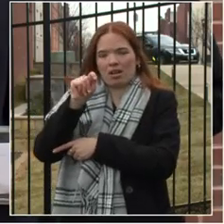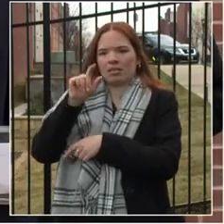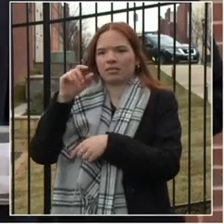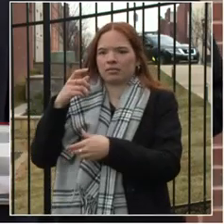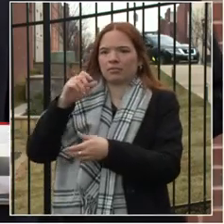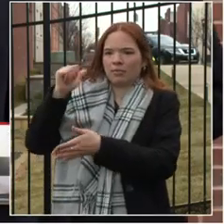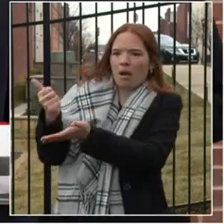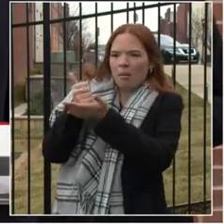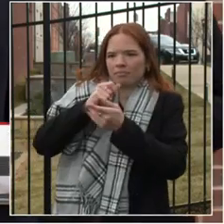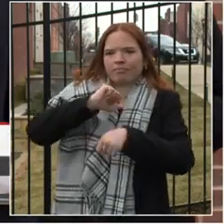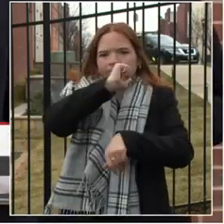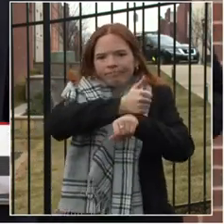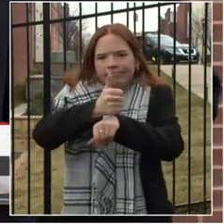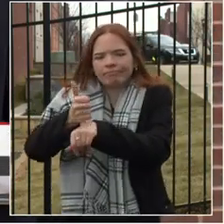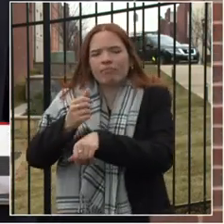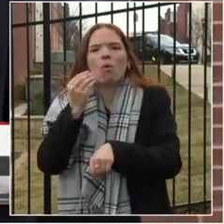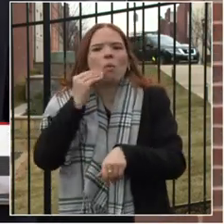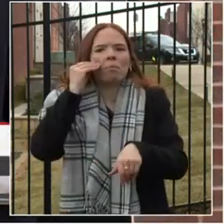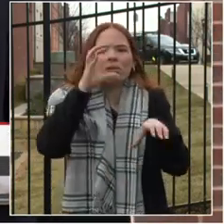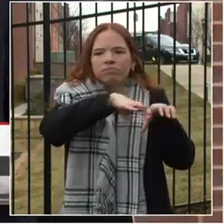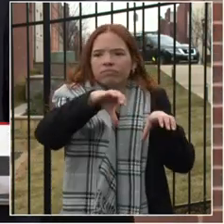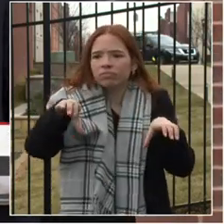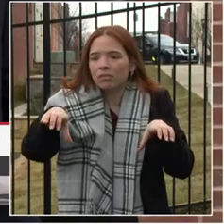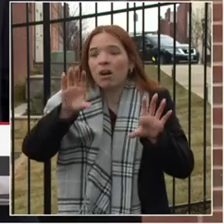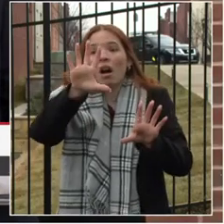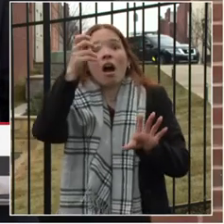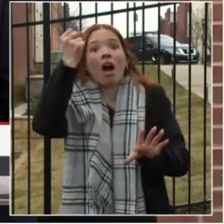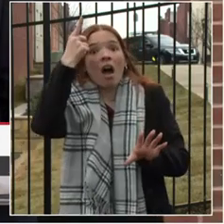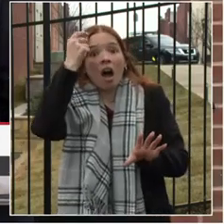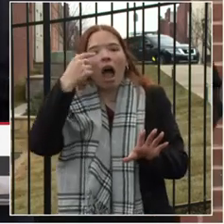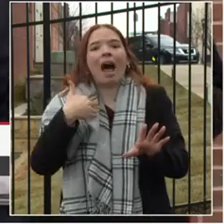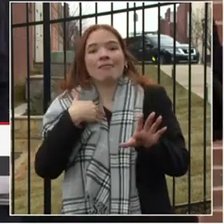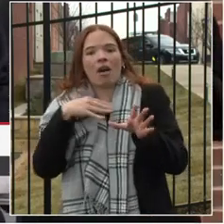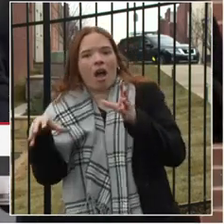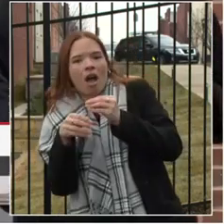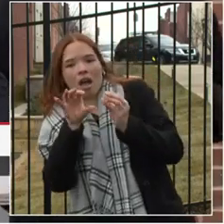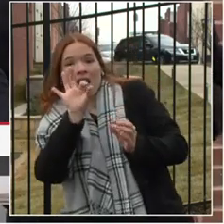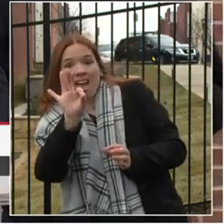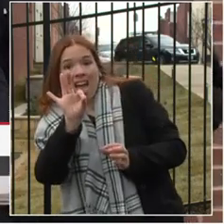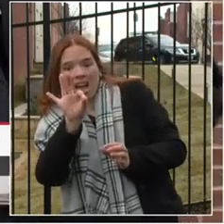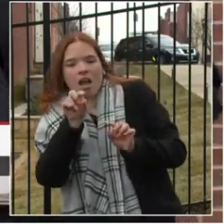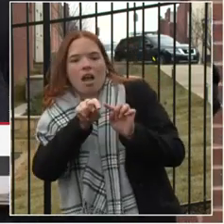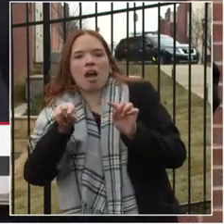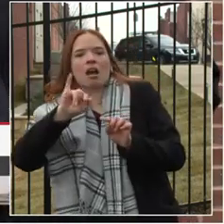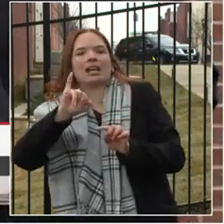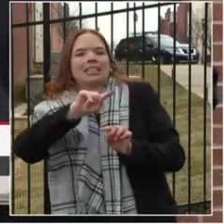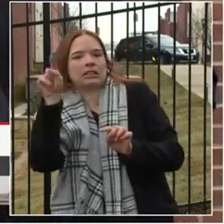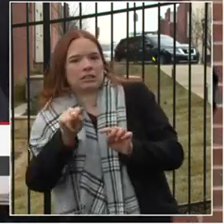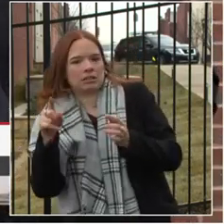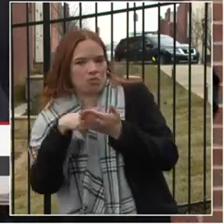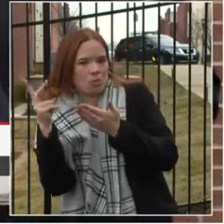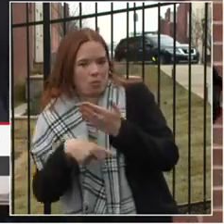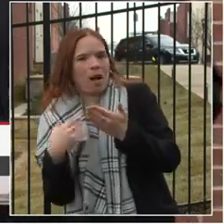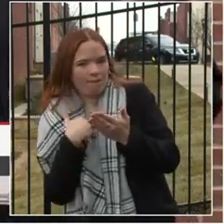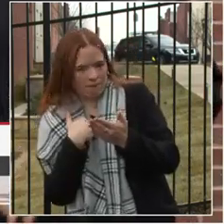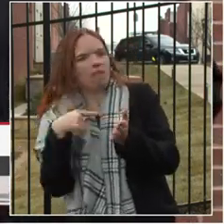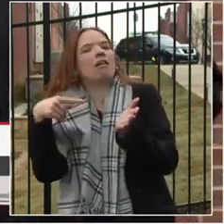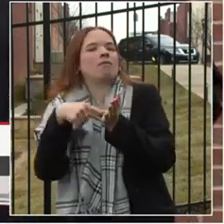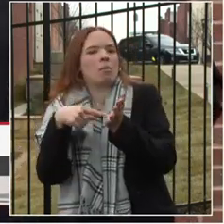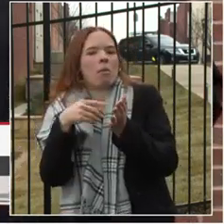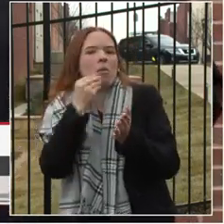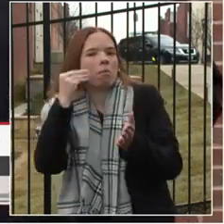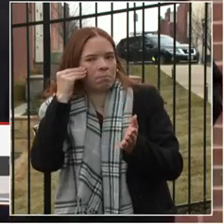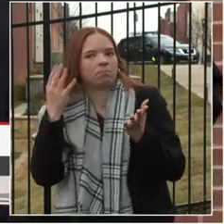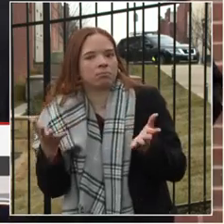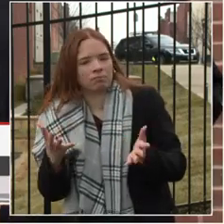community, 9 of which are inclusionary zoning units, which adds to our overall